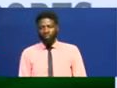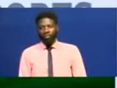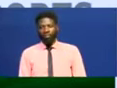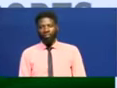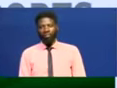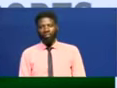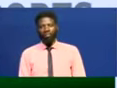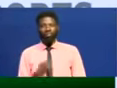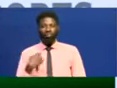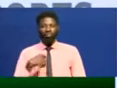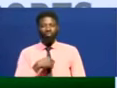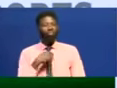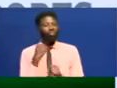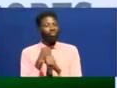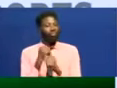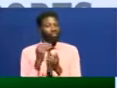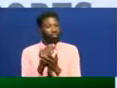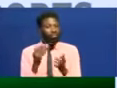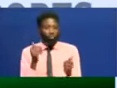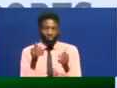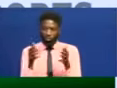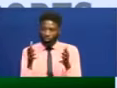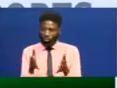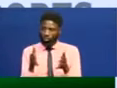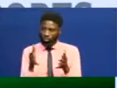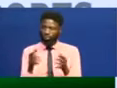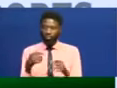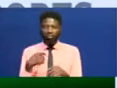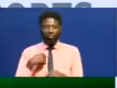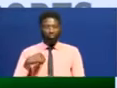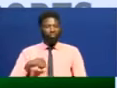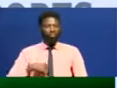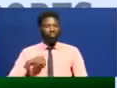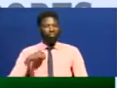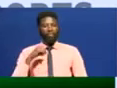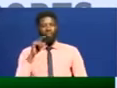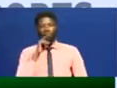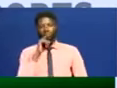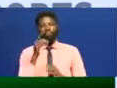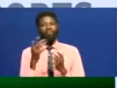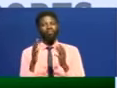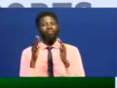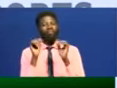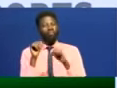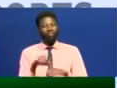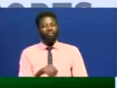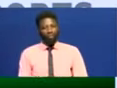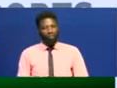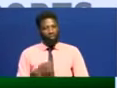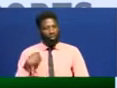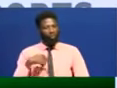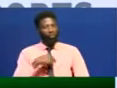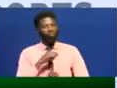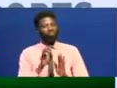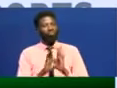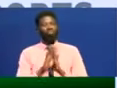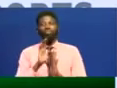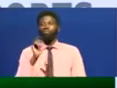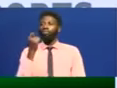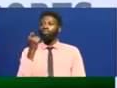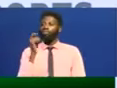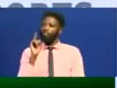And we did something which today I am so proud to celebrate. We developed Kenya's first